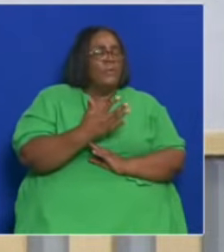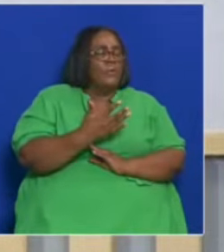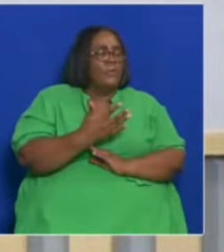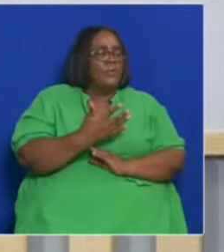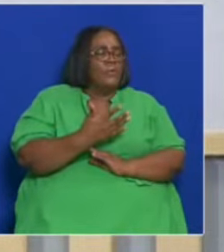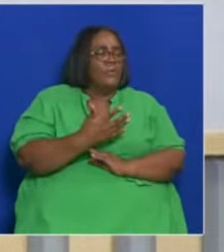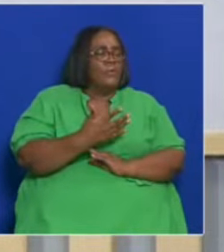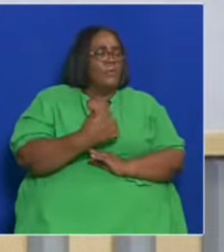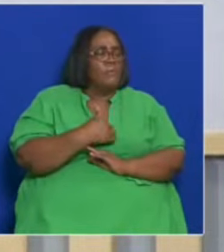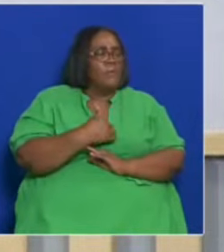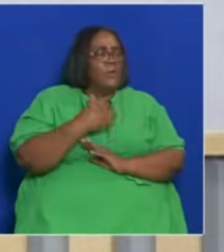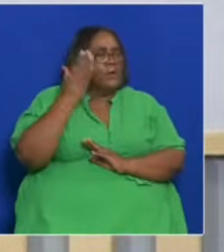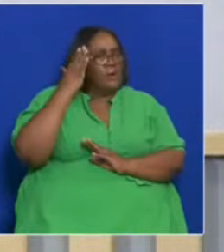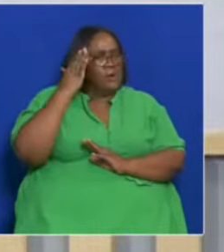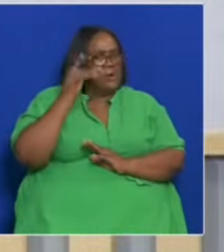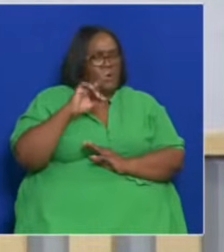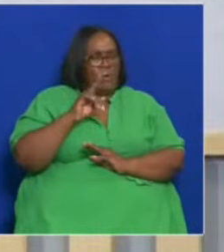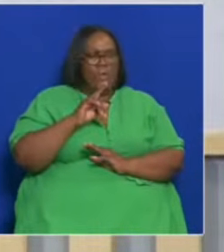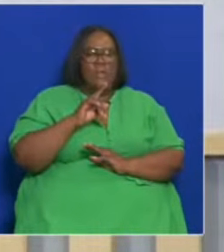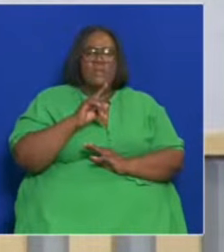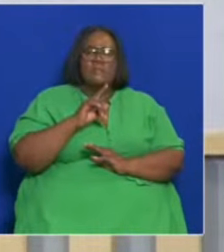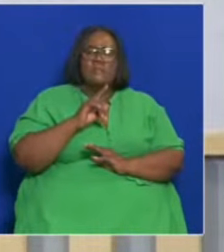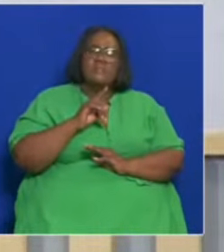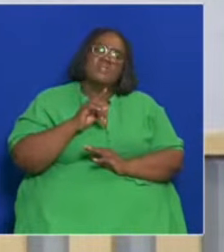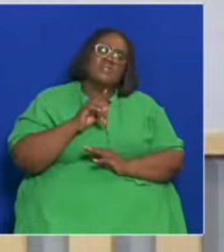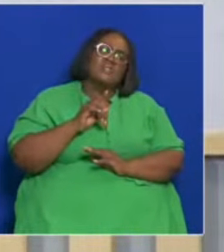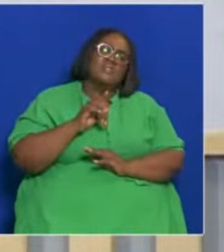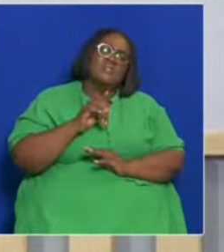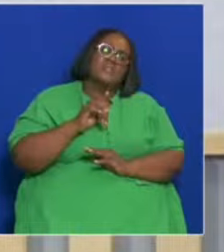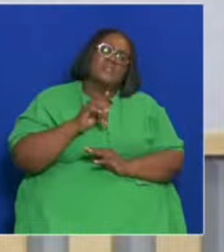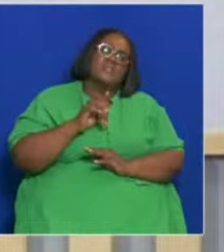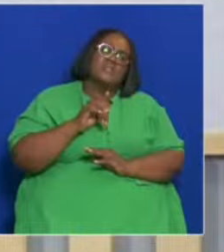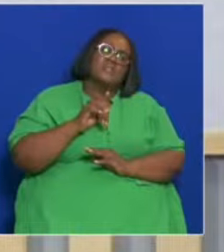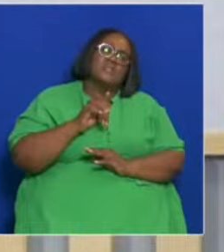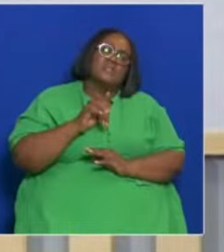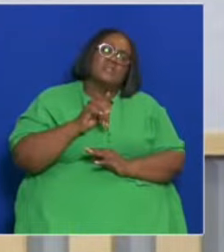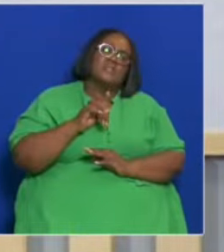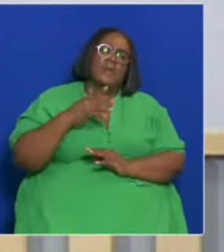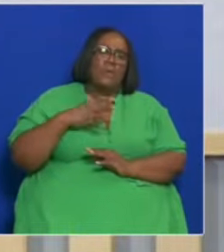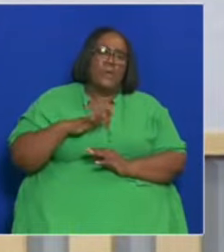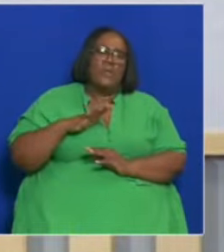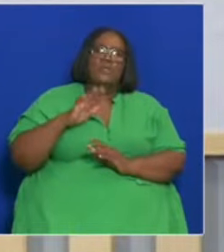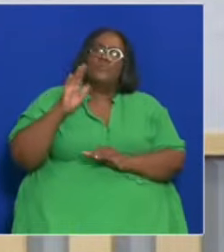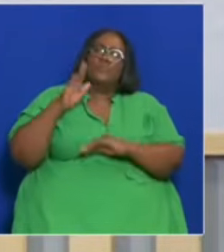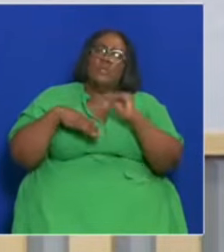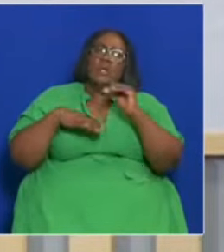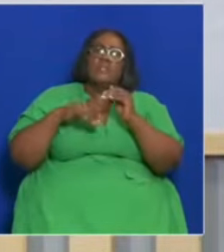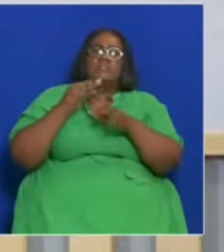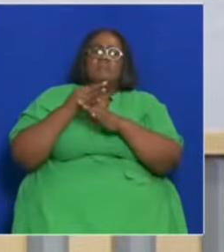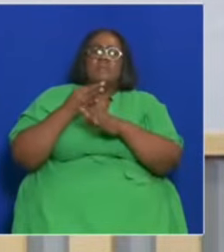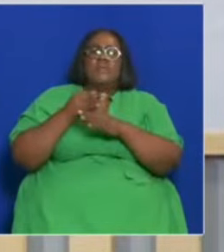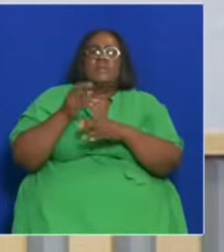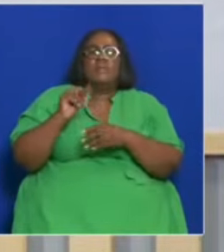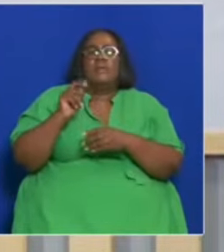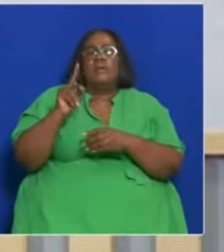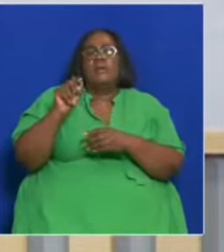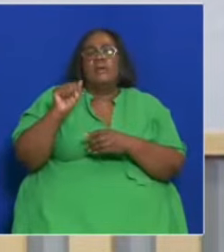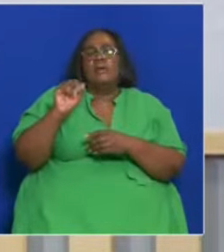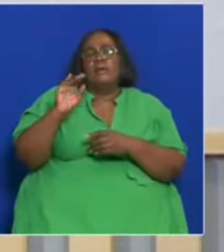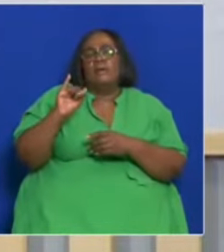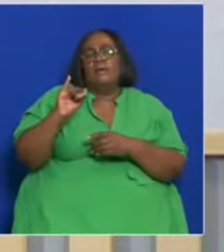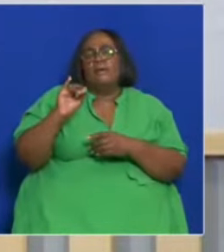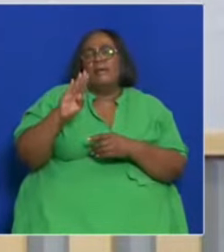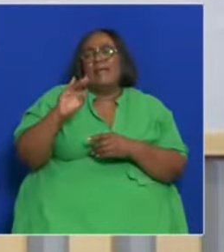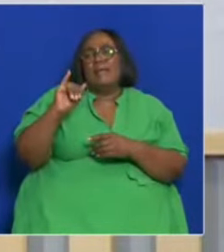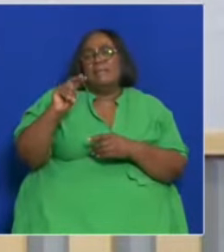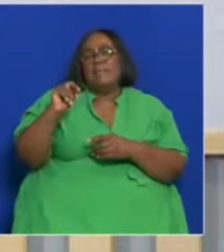to charge Mr. Nkabinde related to that matter on what was discovered during